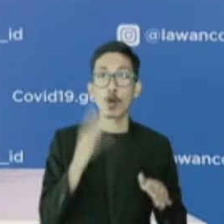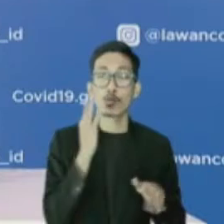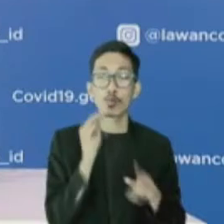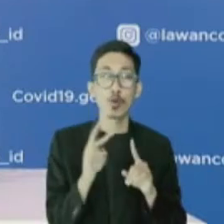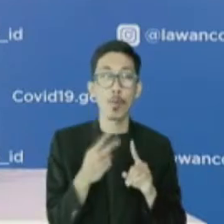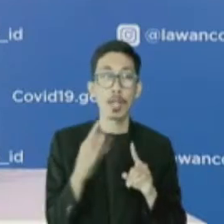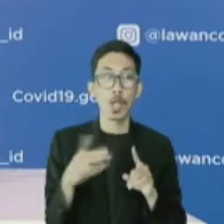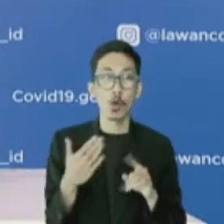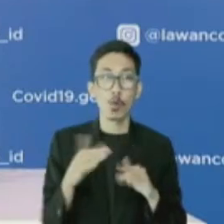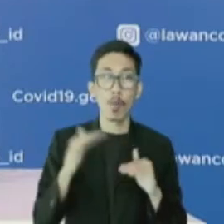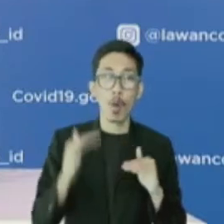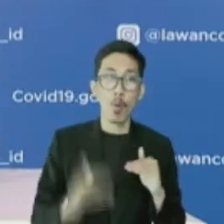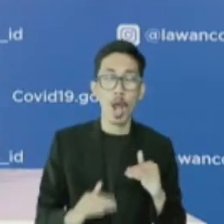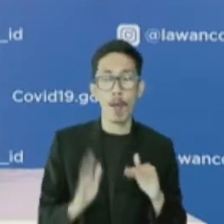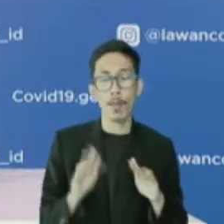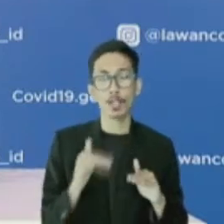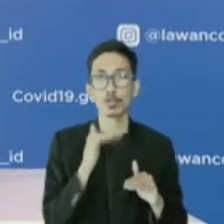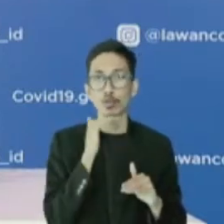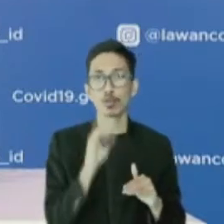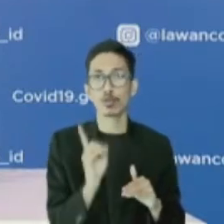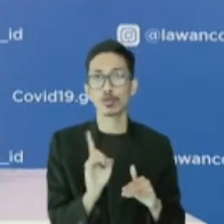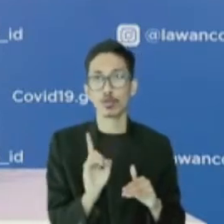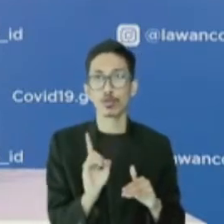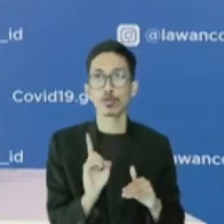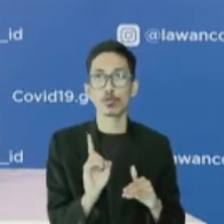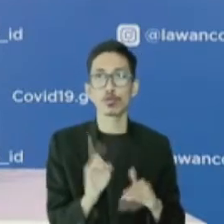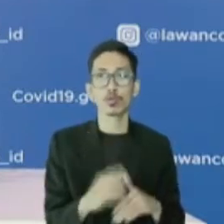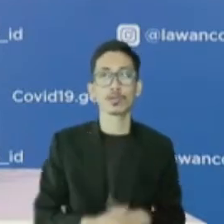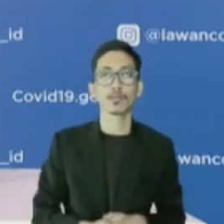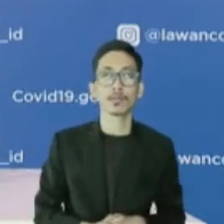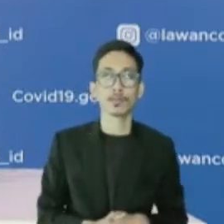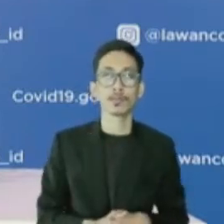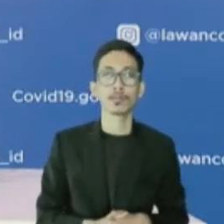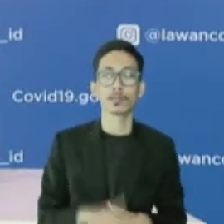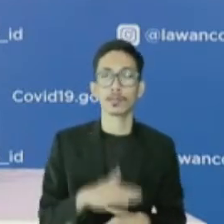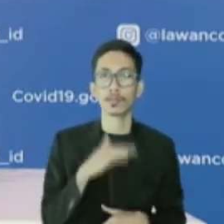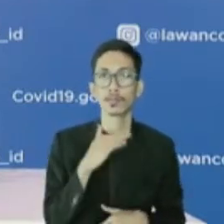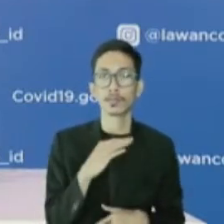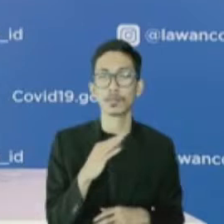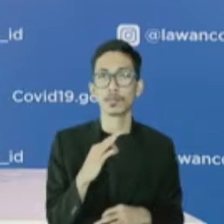with vaccinations for the children under 12. Thank you.